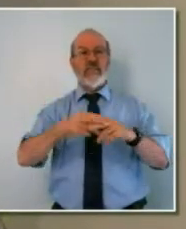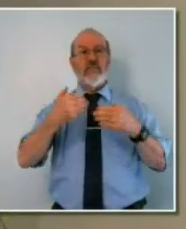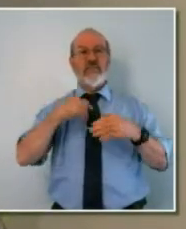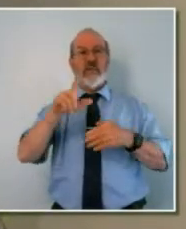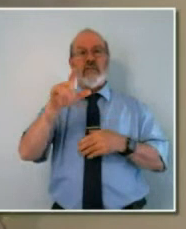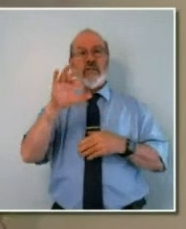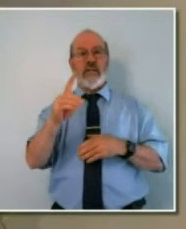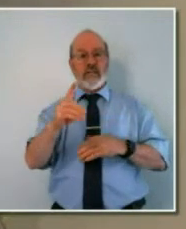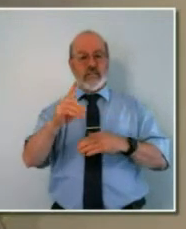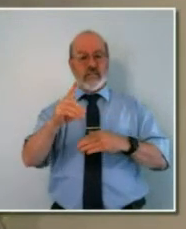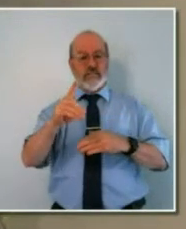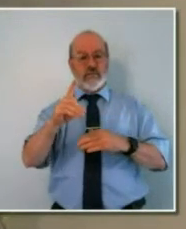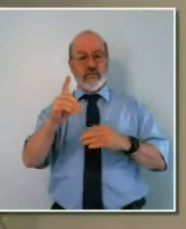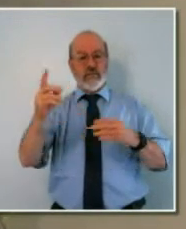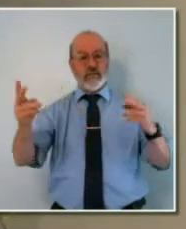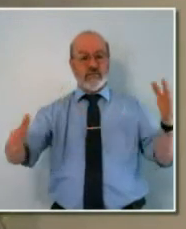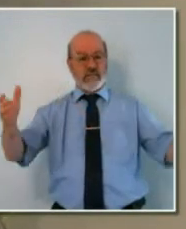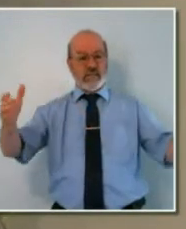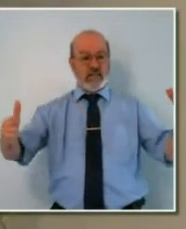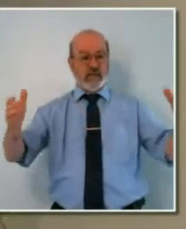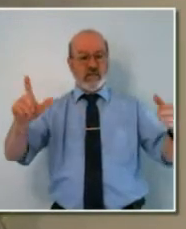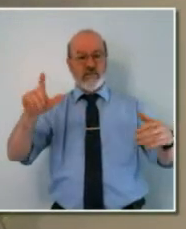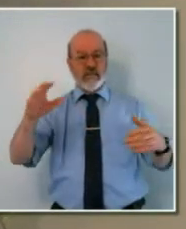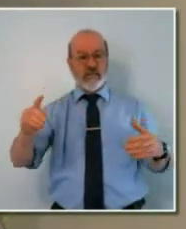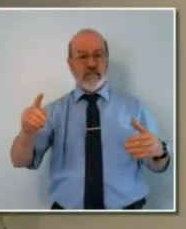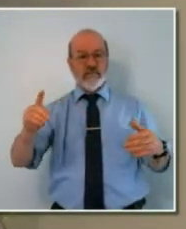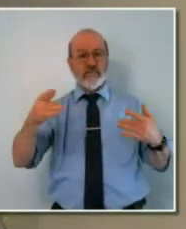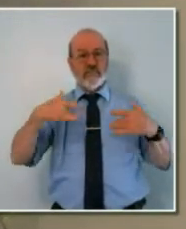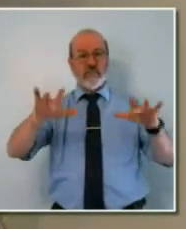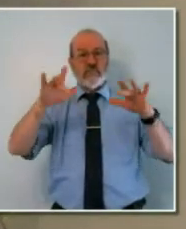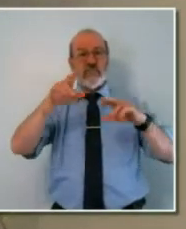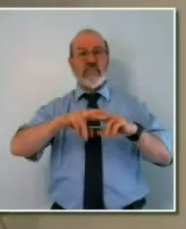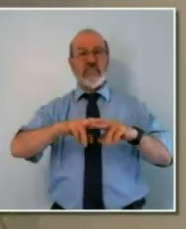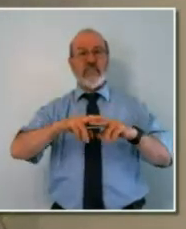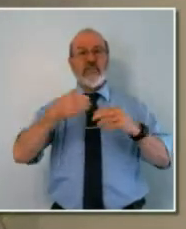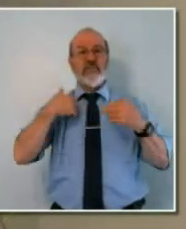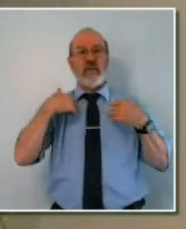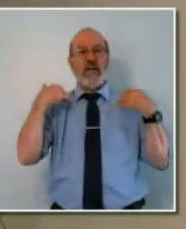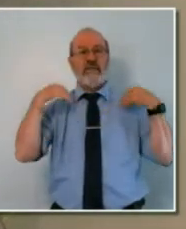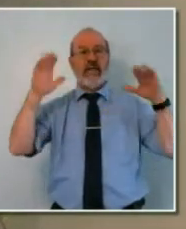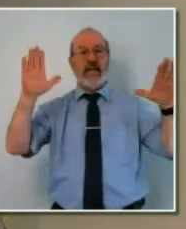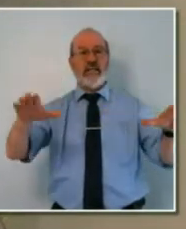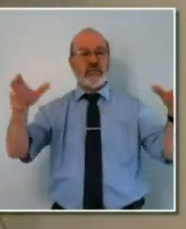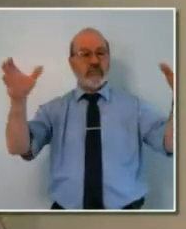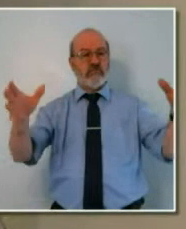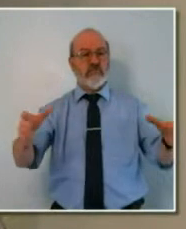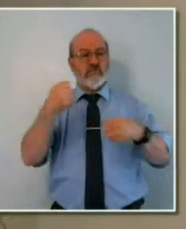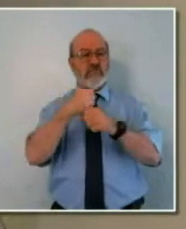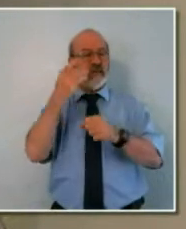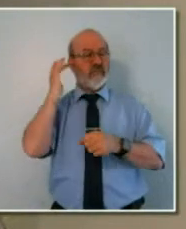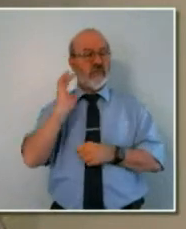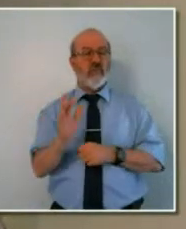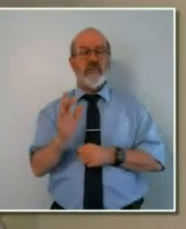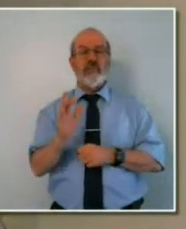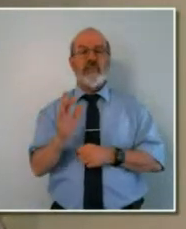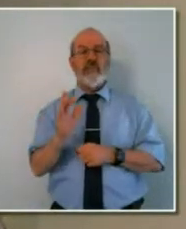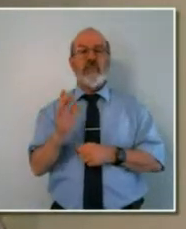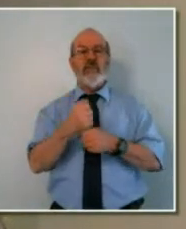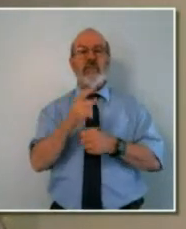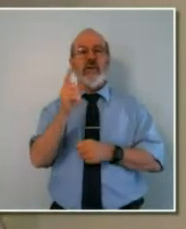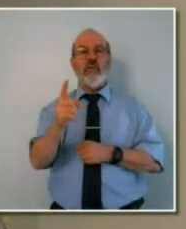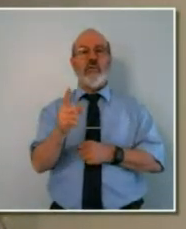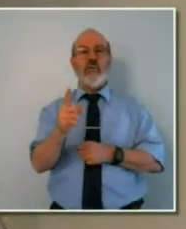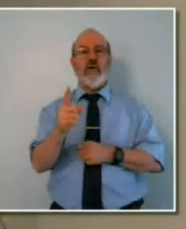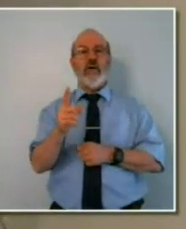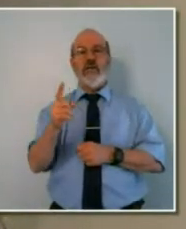and on both ends of that lid, which is called the mercy seat, you have a cherubim made of gold. And you make 1 cherub on the